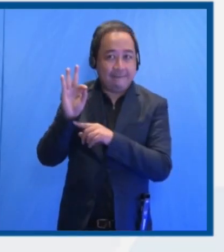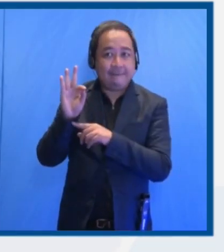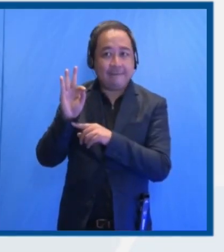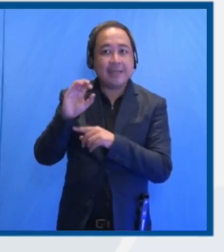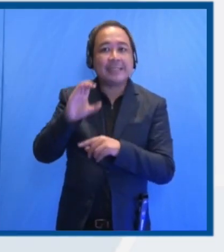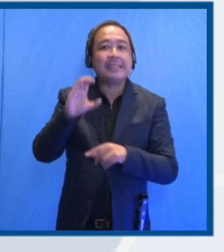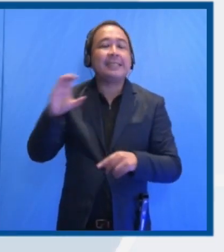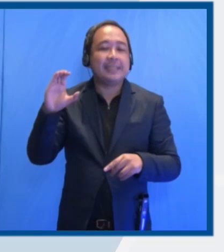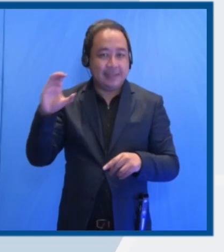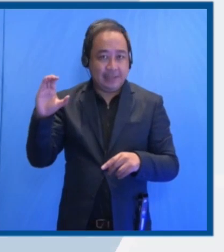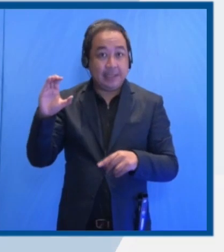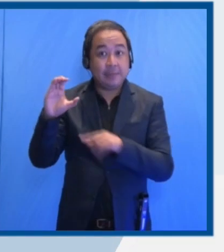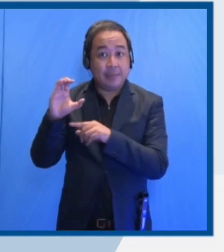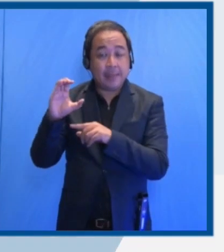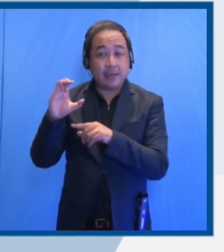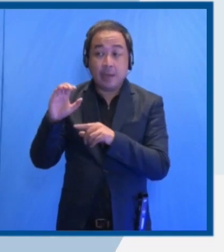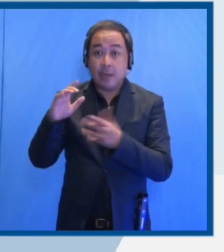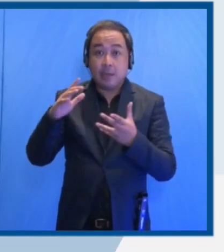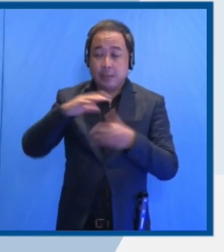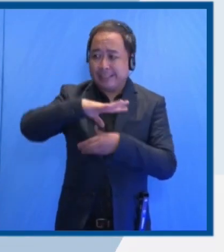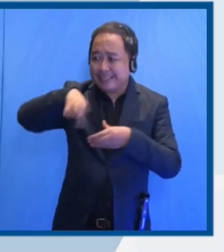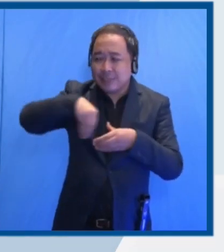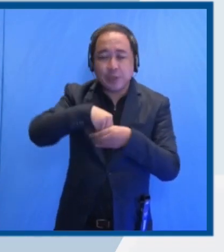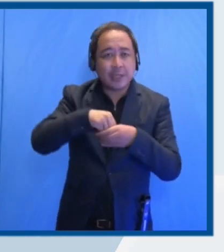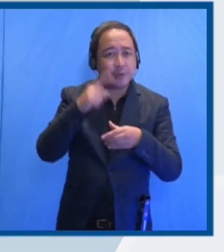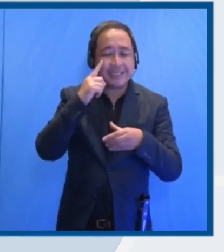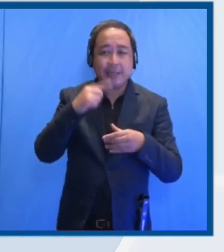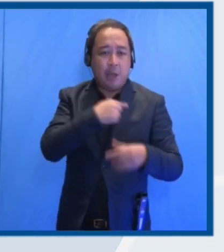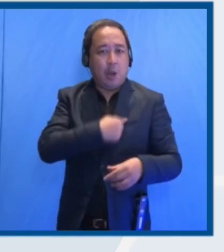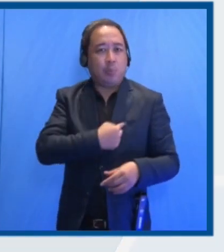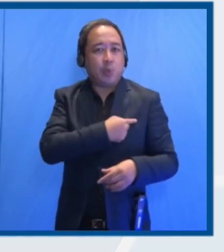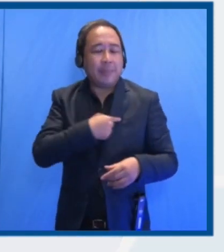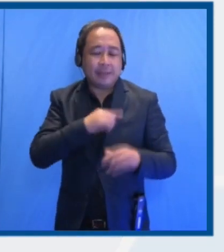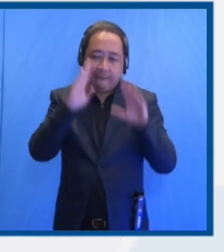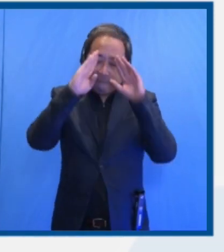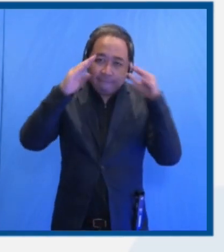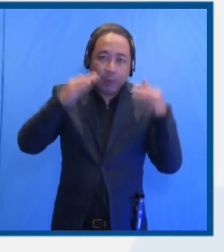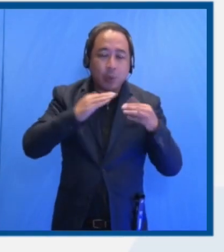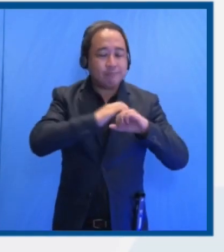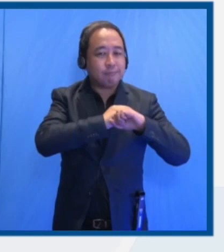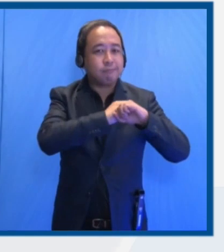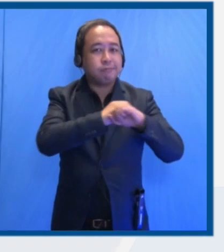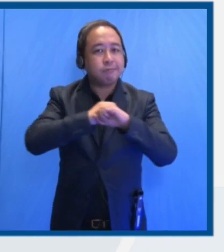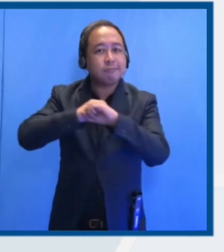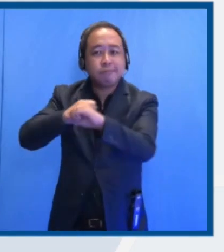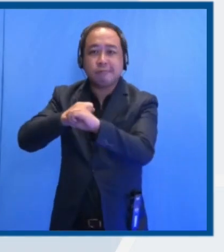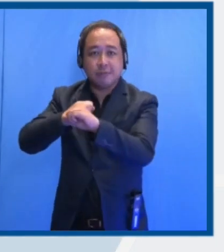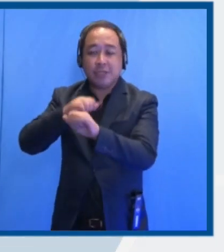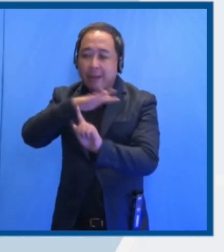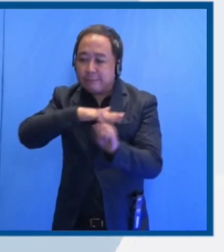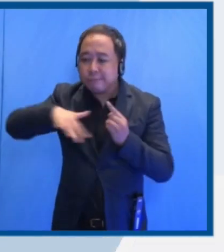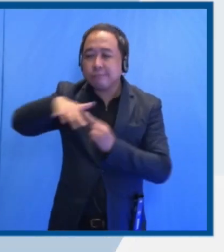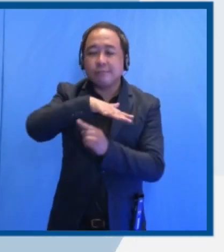were heightened, including multiple pledges aimed at protecting ecosystems and reducing disaster risk, this session